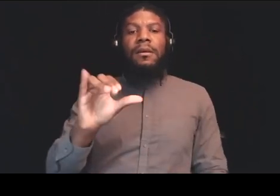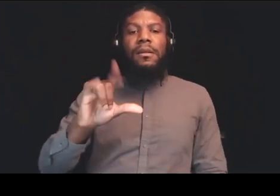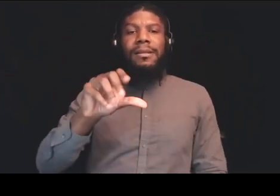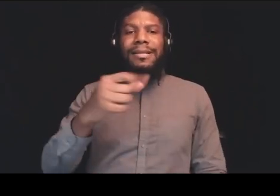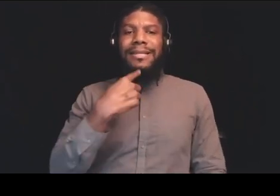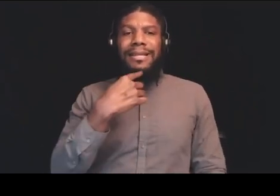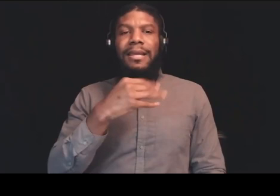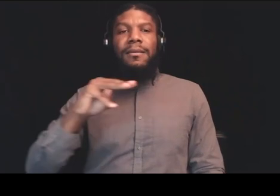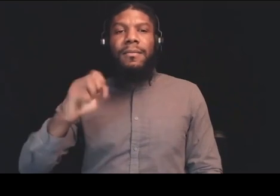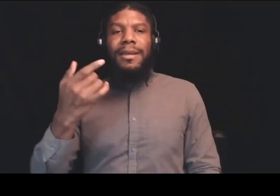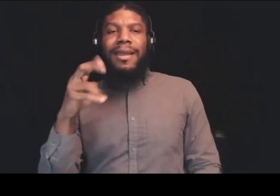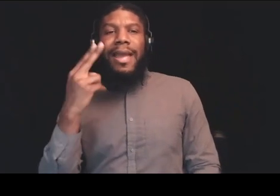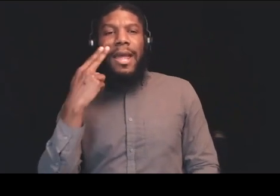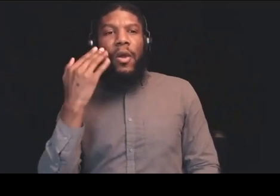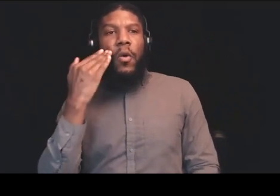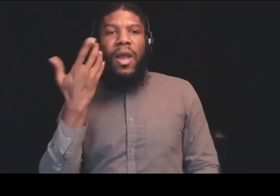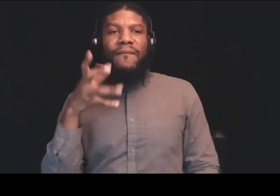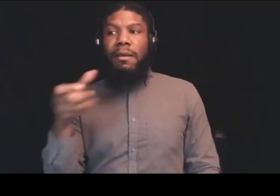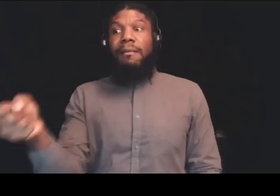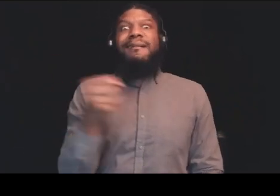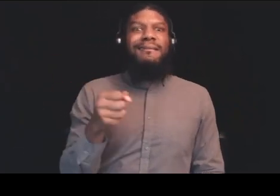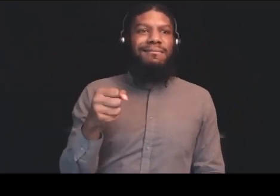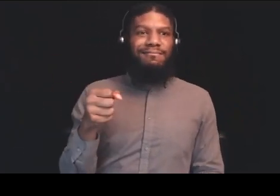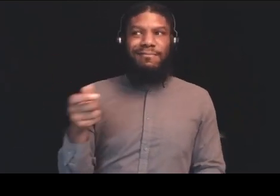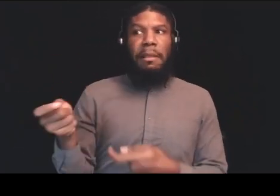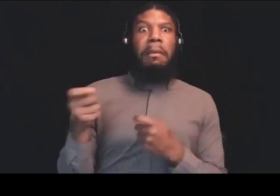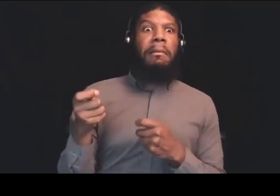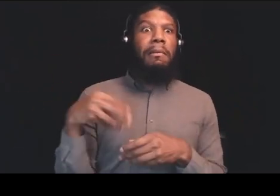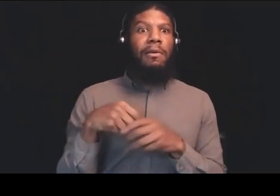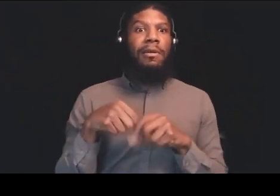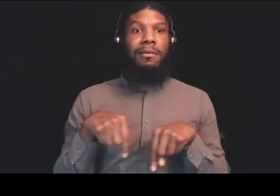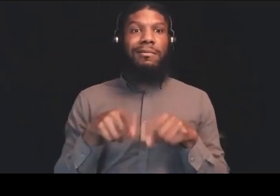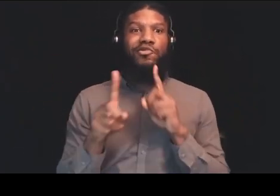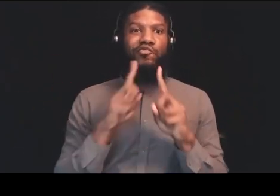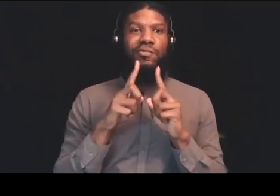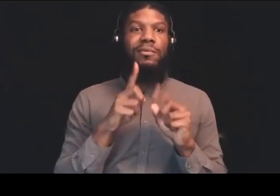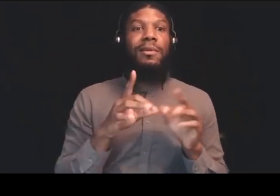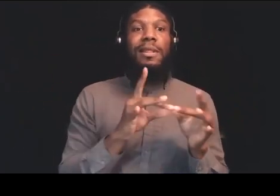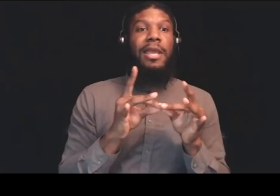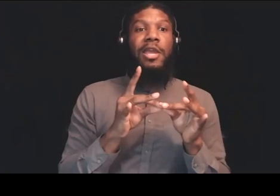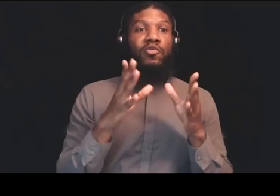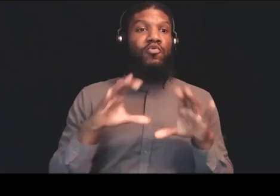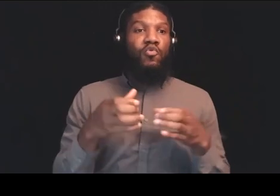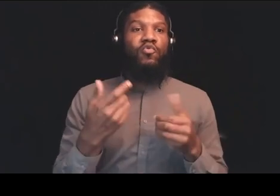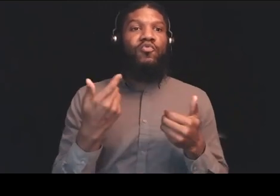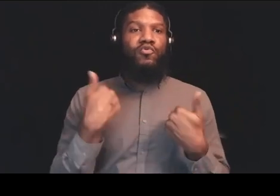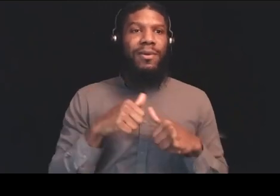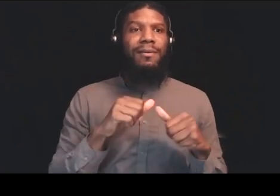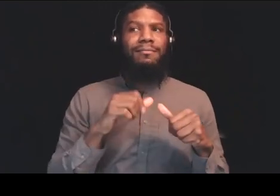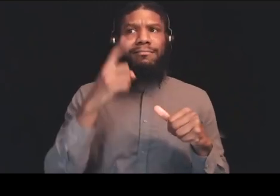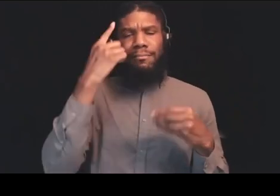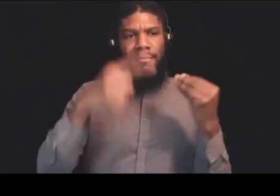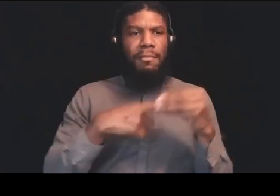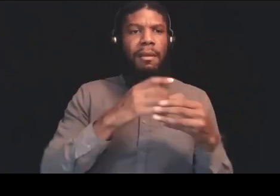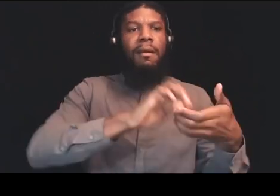know I've looped you into this conversation now too. In the liaison group, we've talked about partnering with other groups for those kinds of discussions too, which I think is